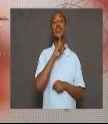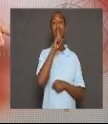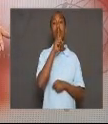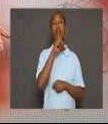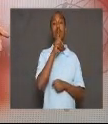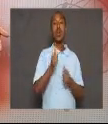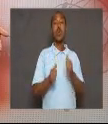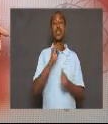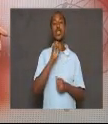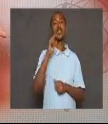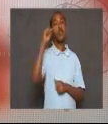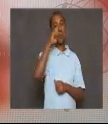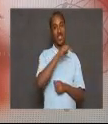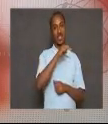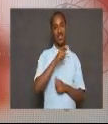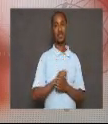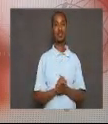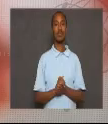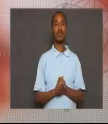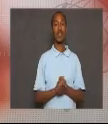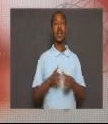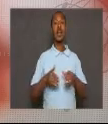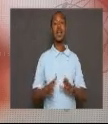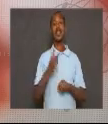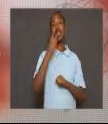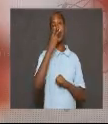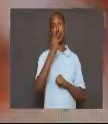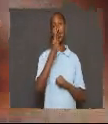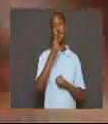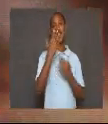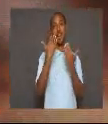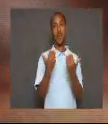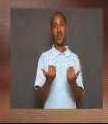which were false? Let us look at them now.